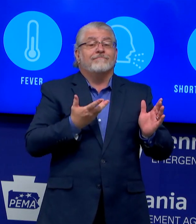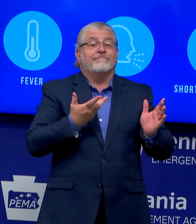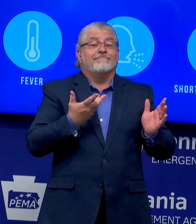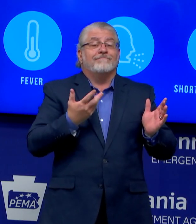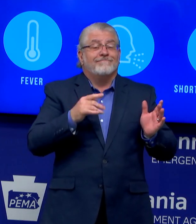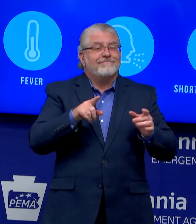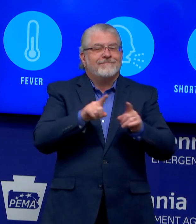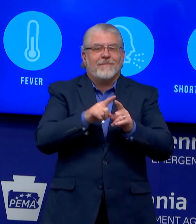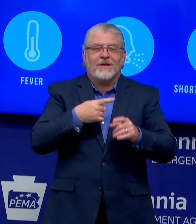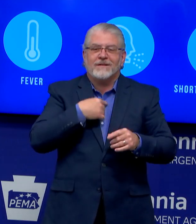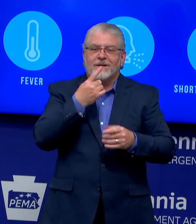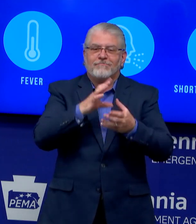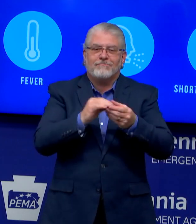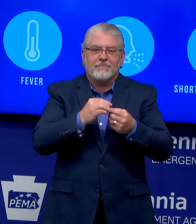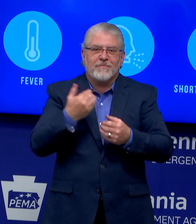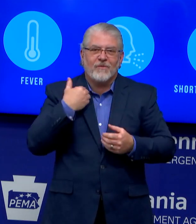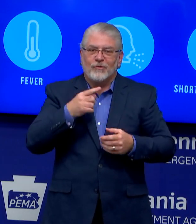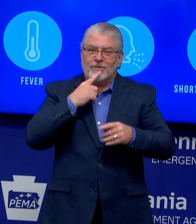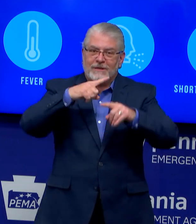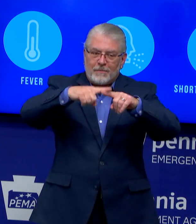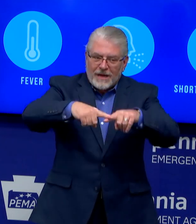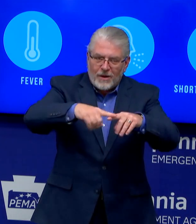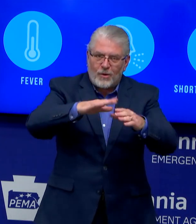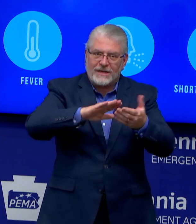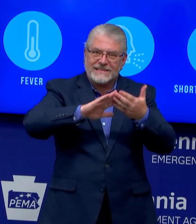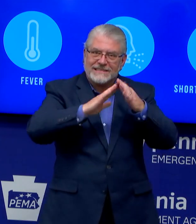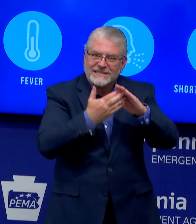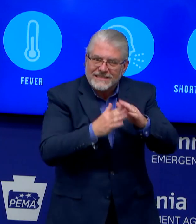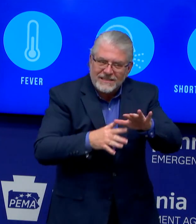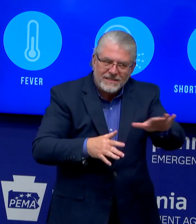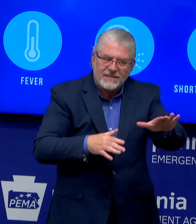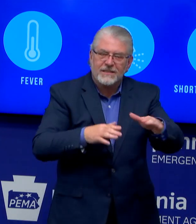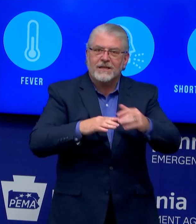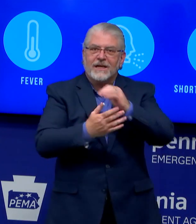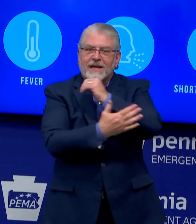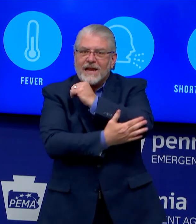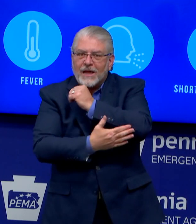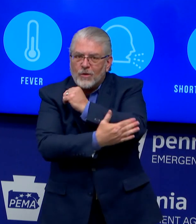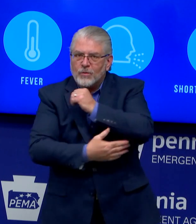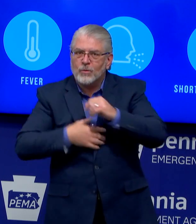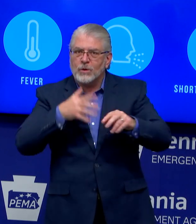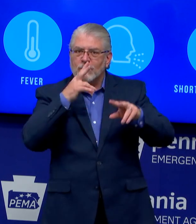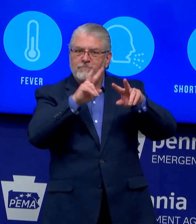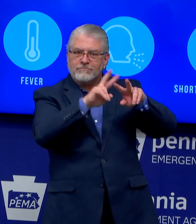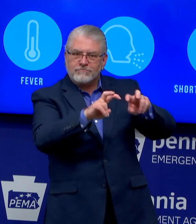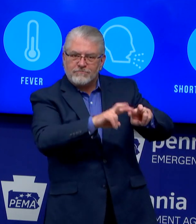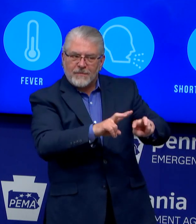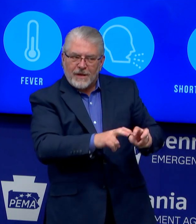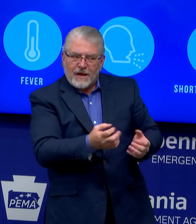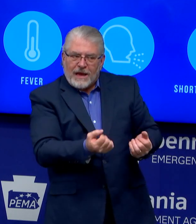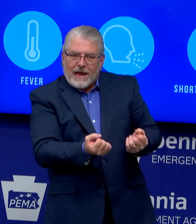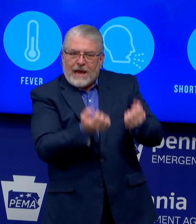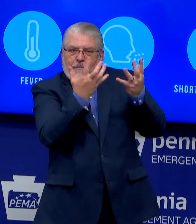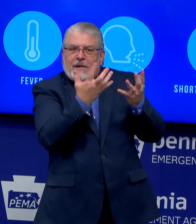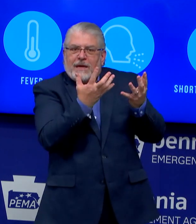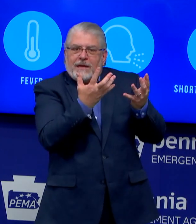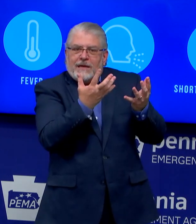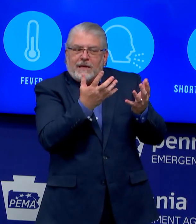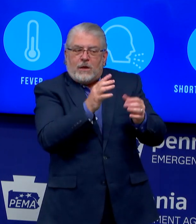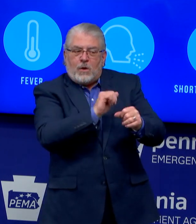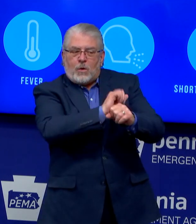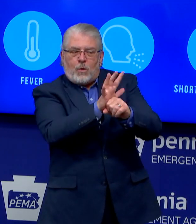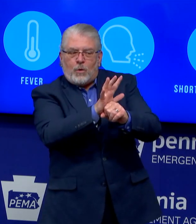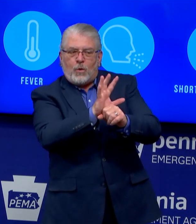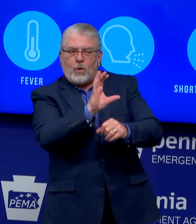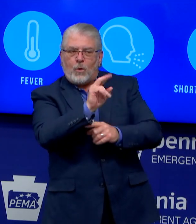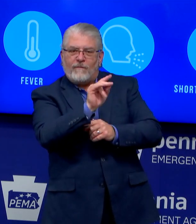specific municipalities. So that would be how many cases of COVID-19 do we have? That would mean how many new cases are